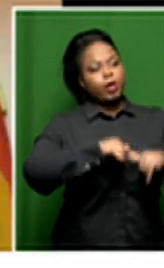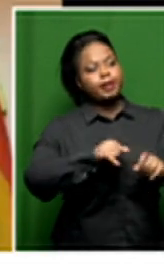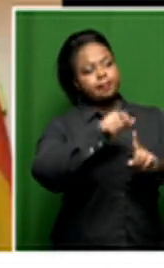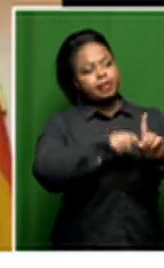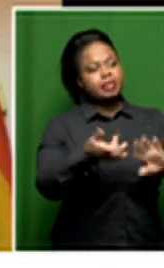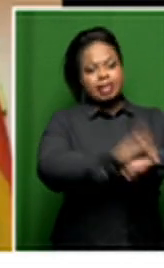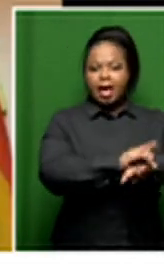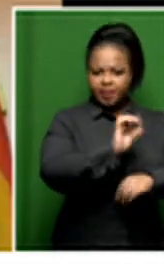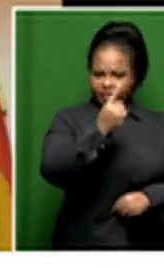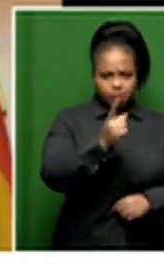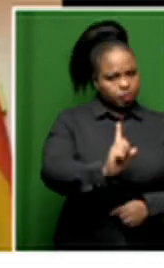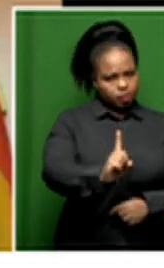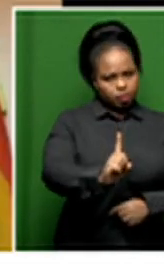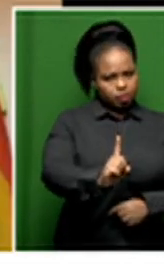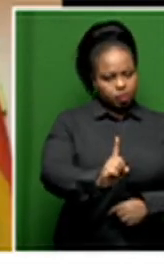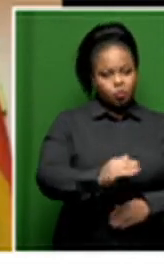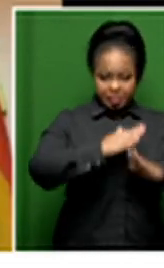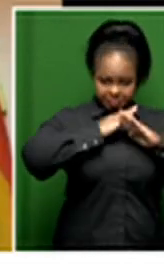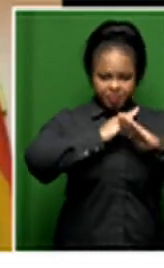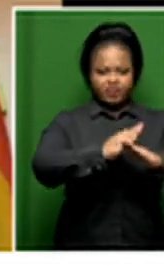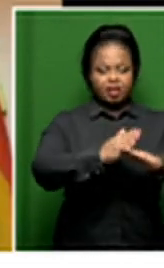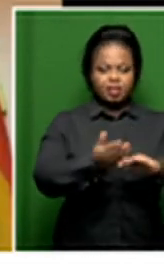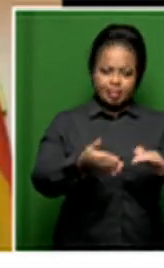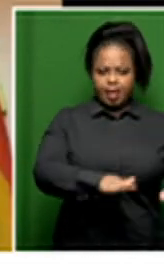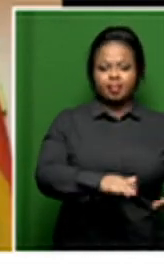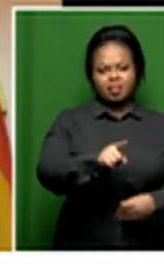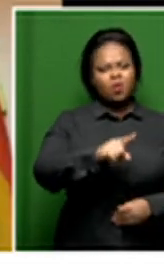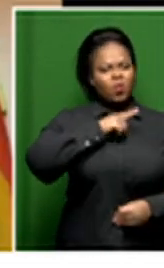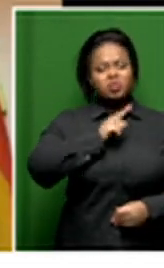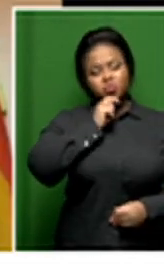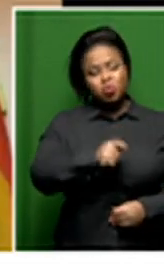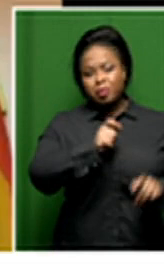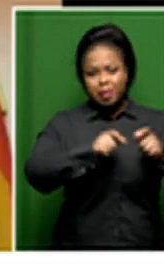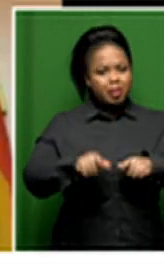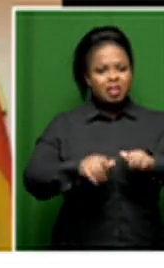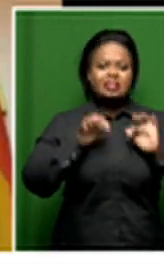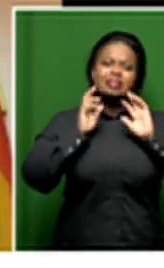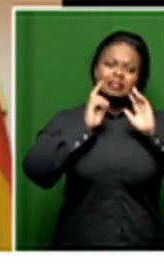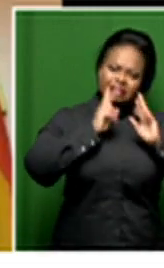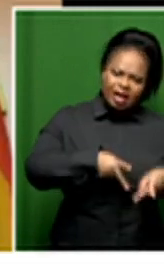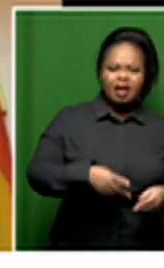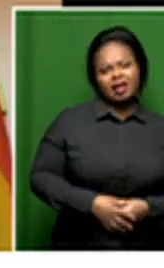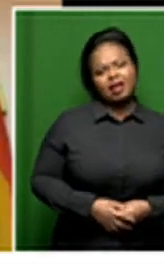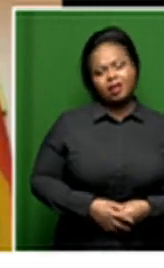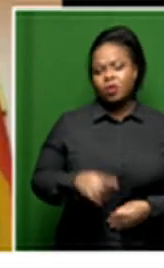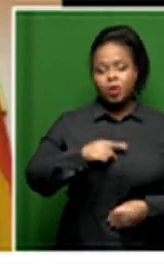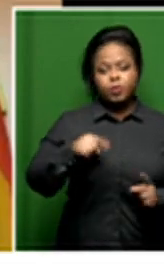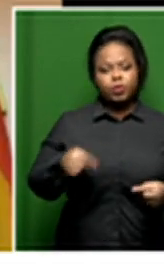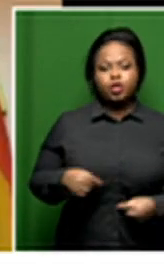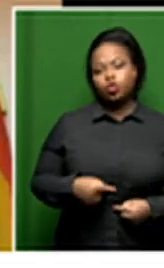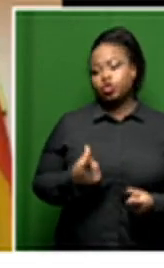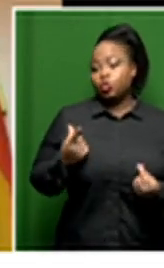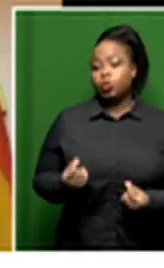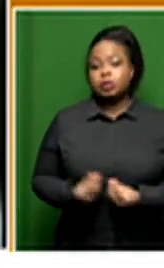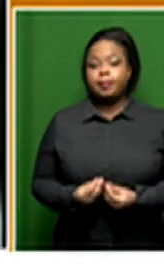prevent a death. There is cost of life. People are dying, and we can't just only look at it in the reactive